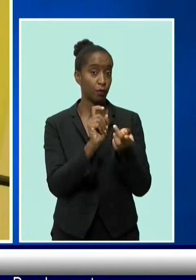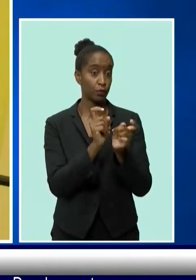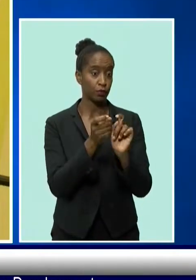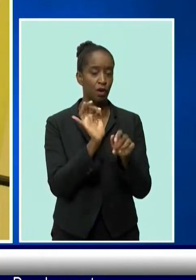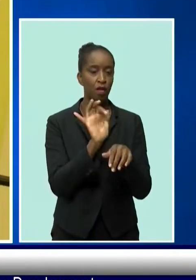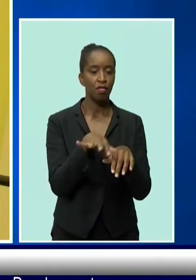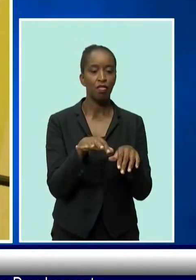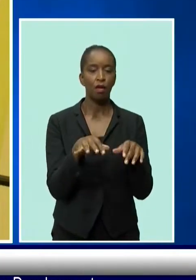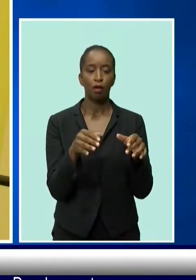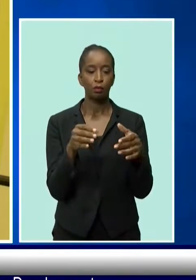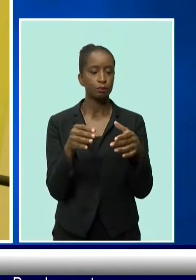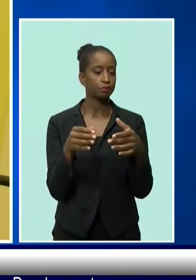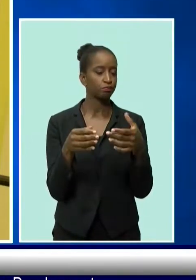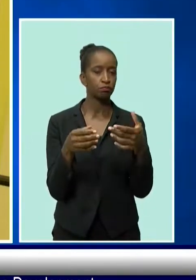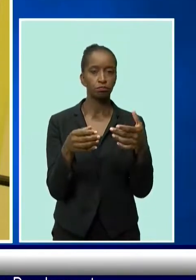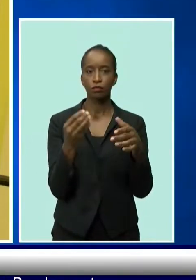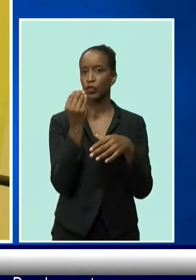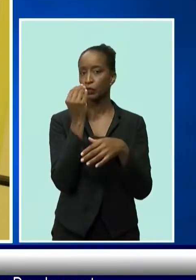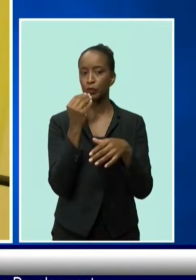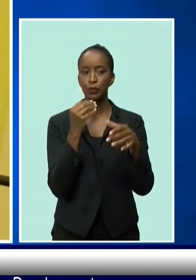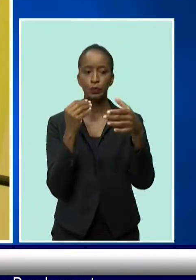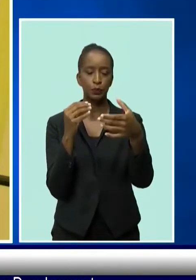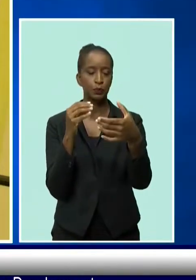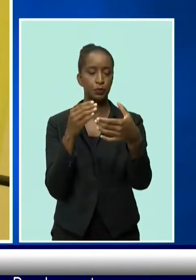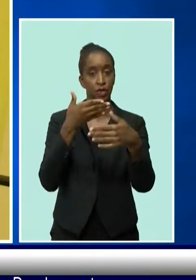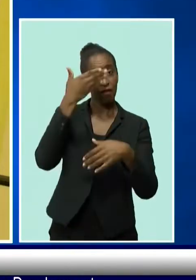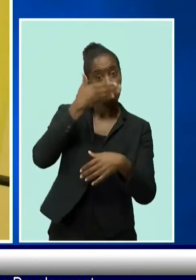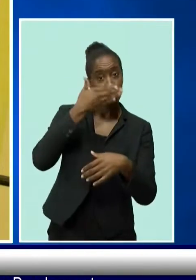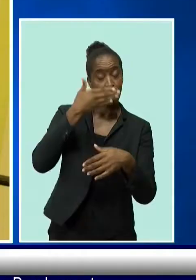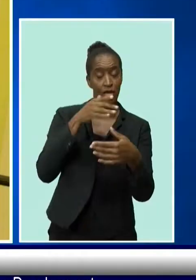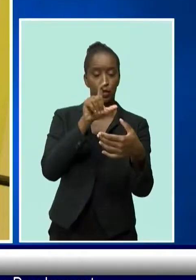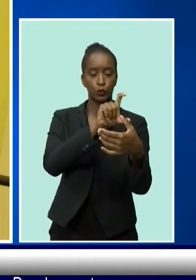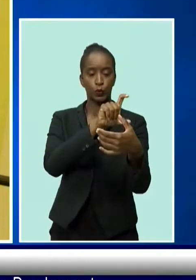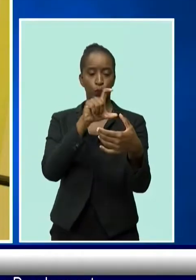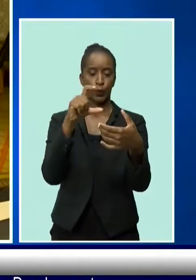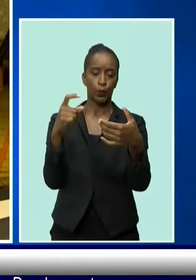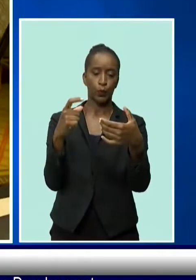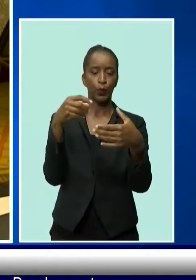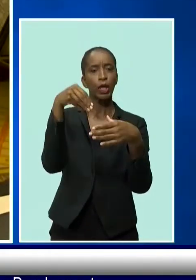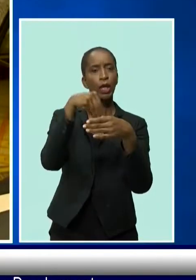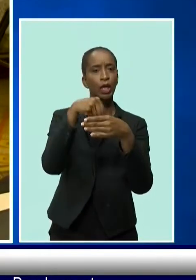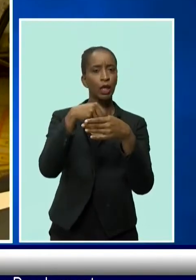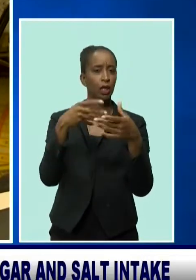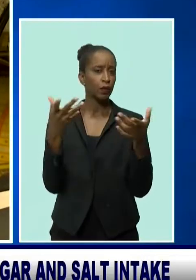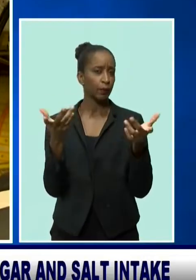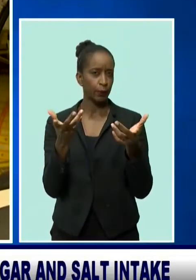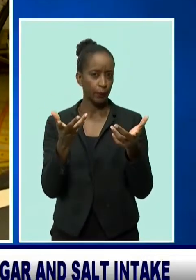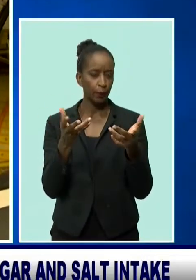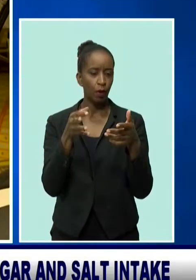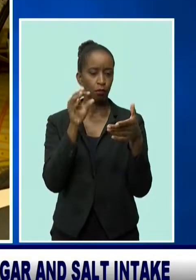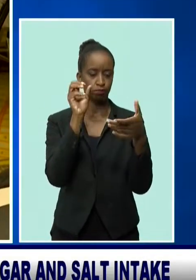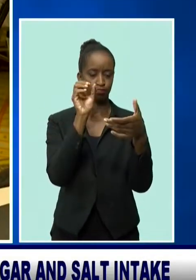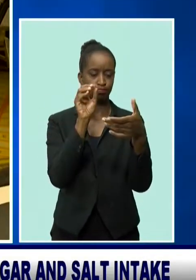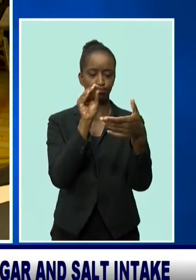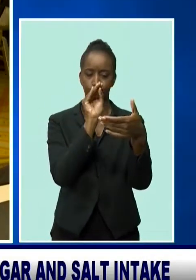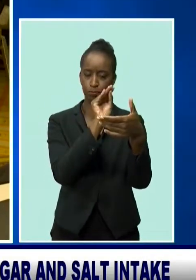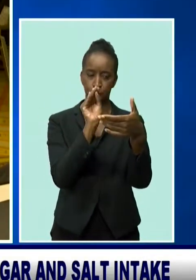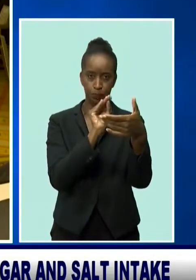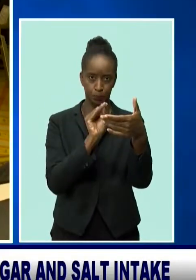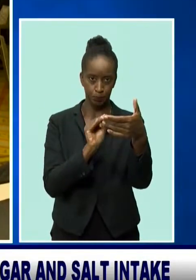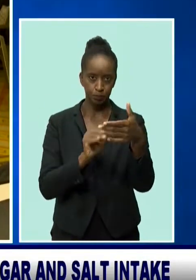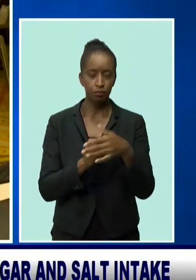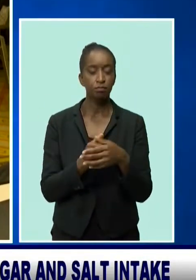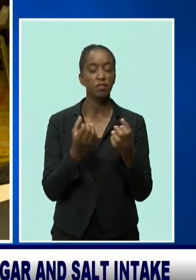package labeling. Too many companies are playing the short game by resisting